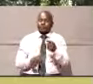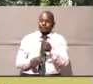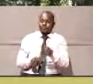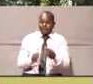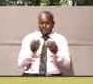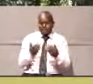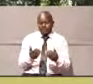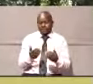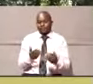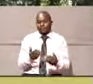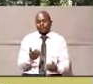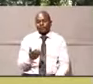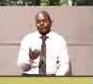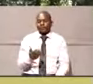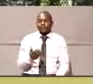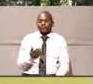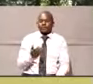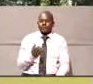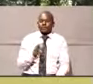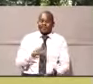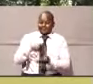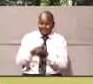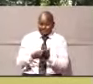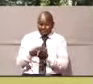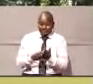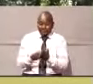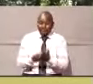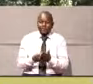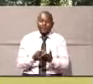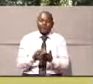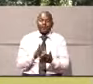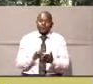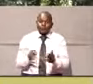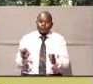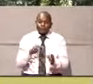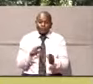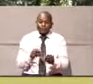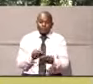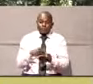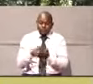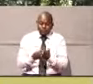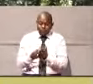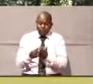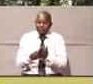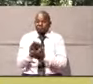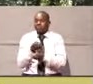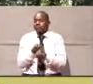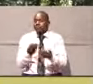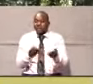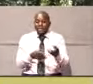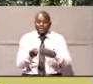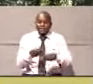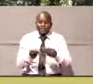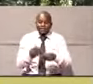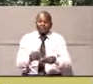far, I've sold tickets. They are spread, not like on one flight. They are spread, and now so far I've sold